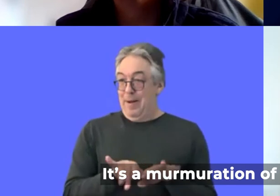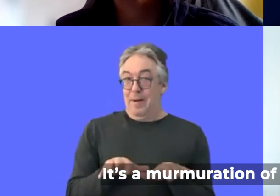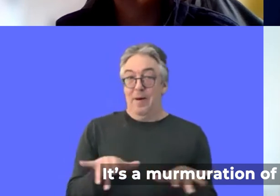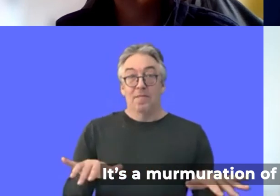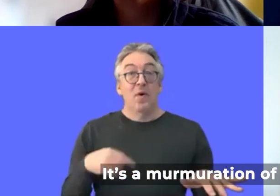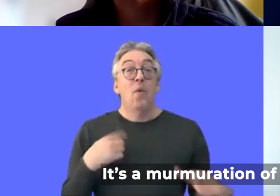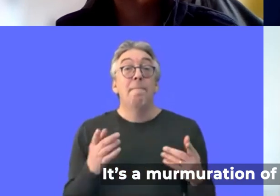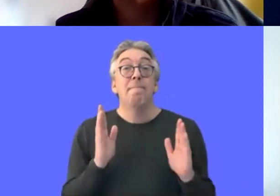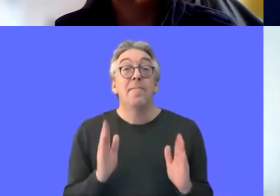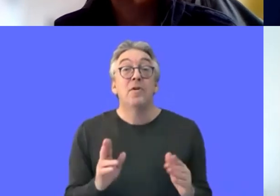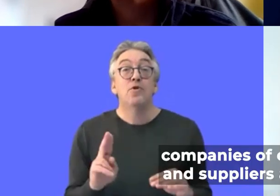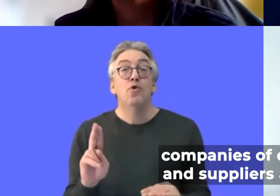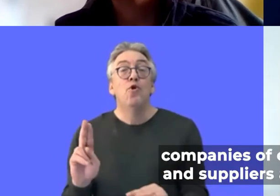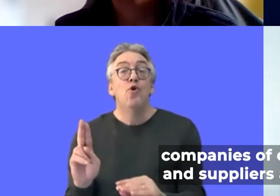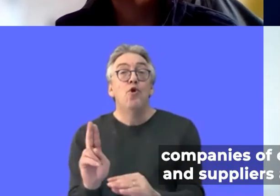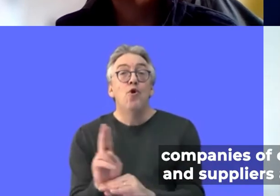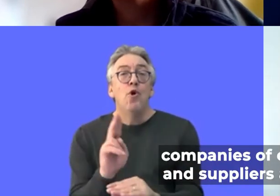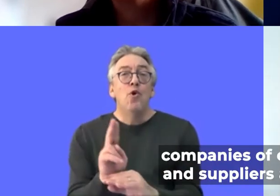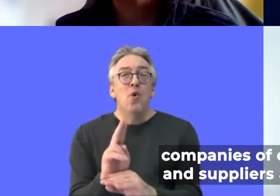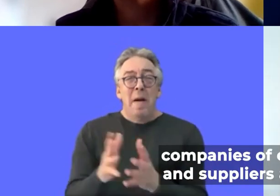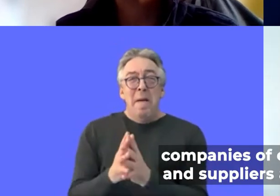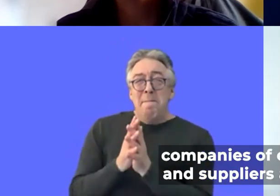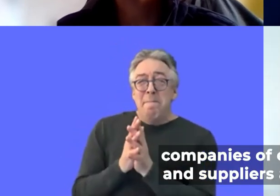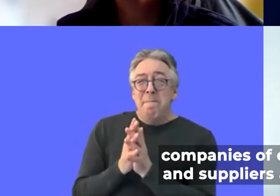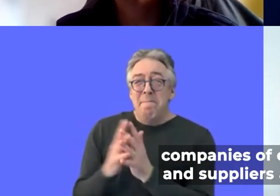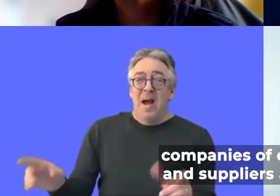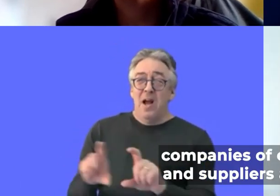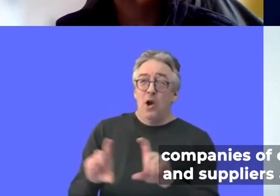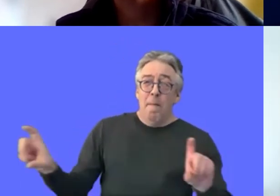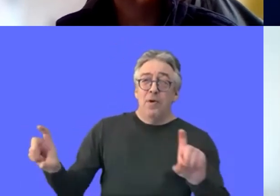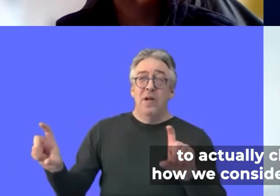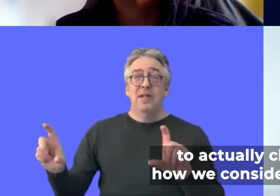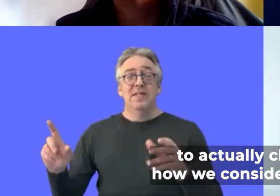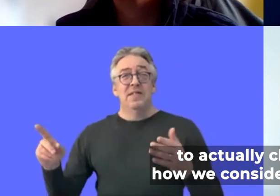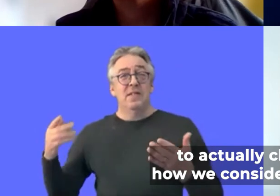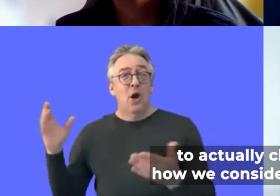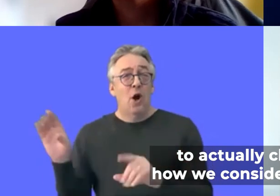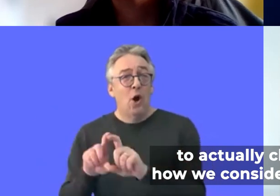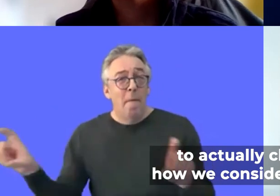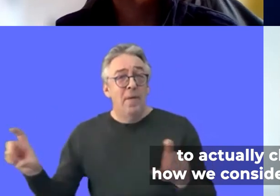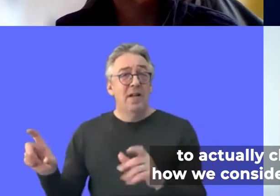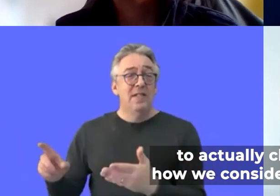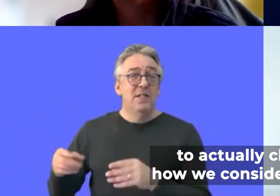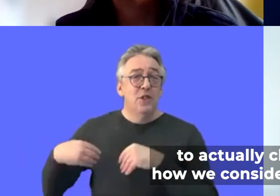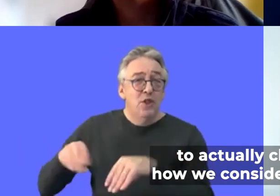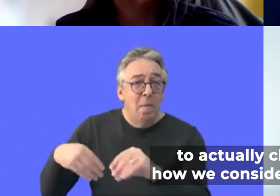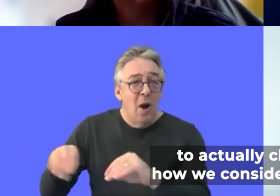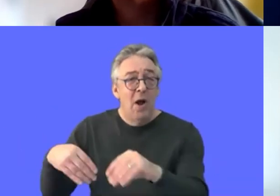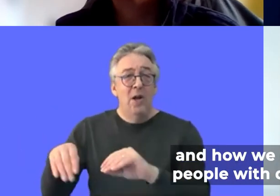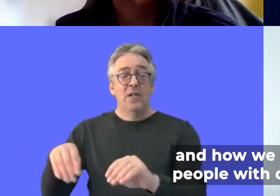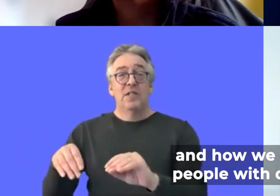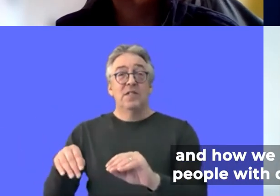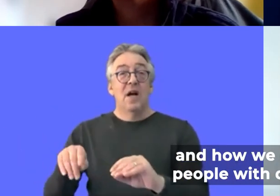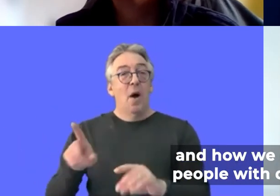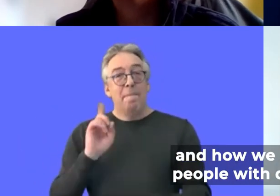using these huge companies of employees and suppliers and talent to actually challenge how we consider humanity